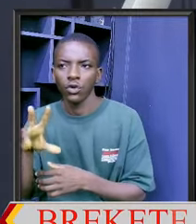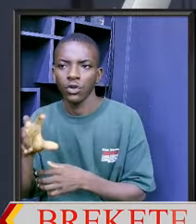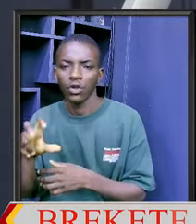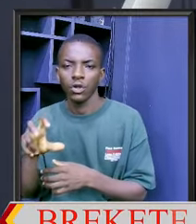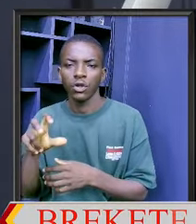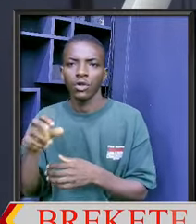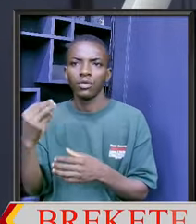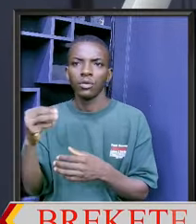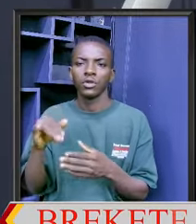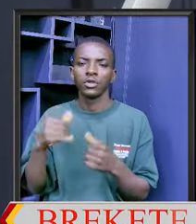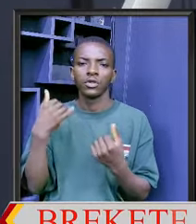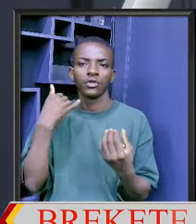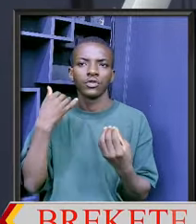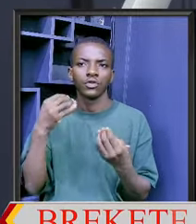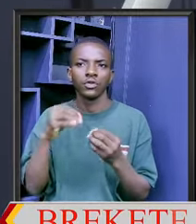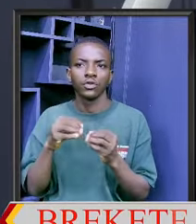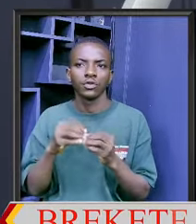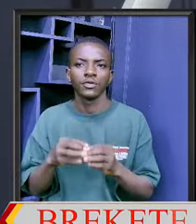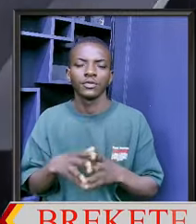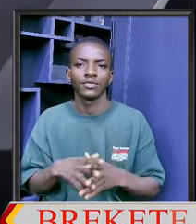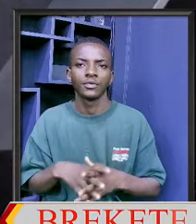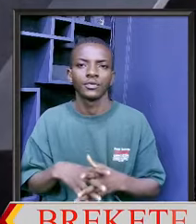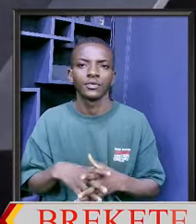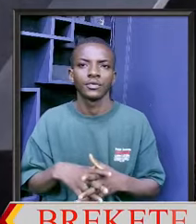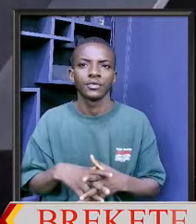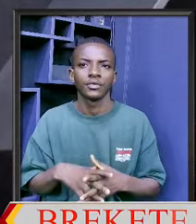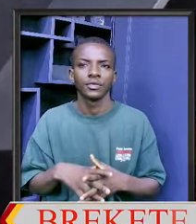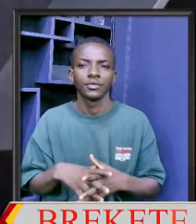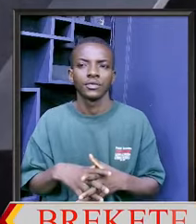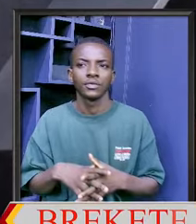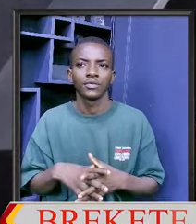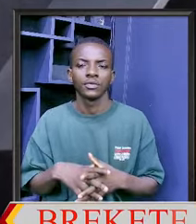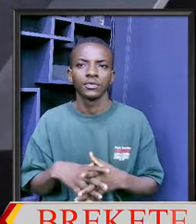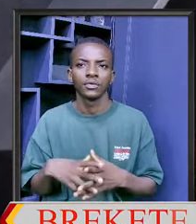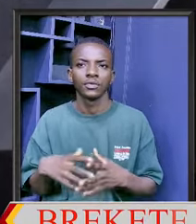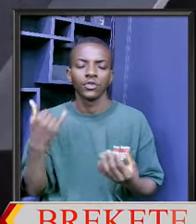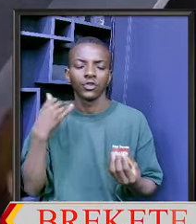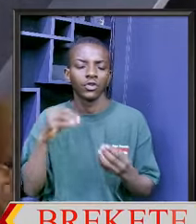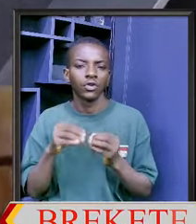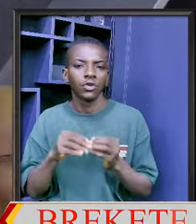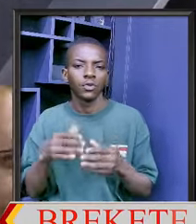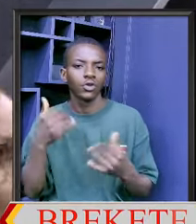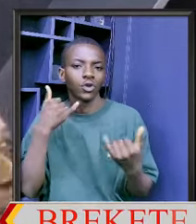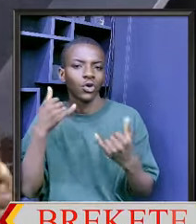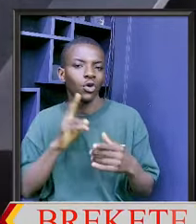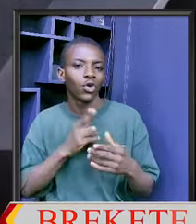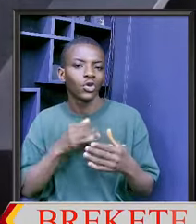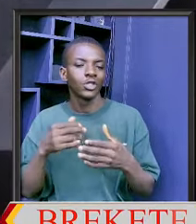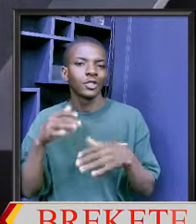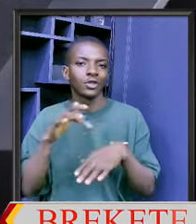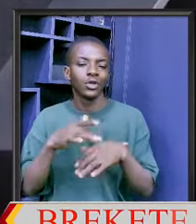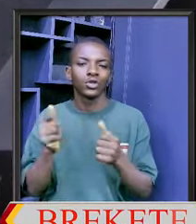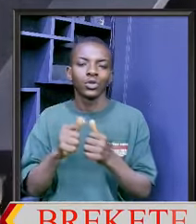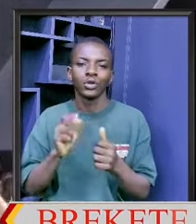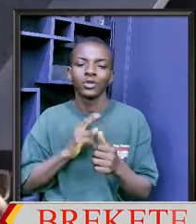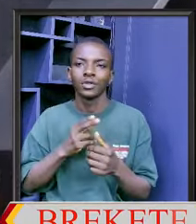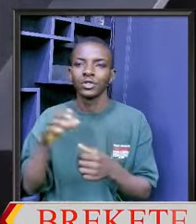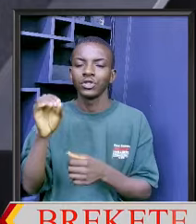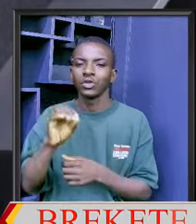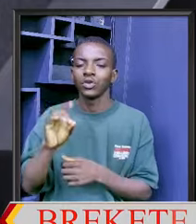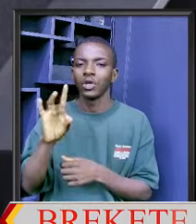Oh, I beg, give us phone number for no be solar light again. The phone number to call us and get in touch with us now